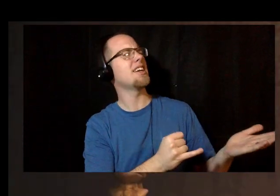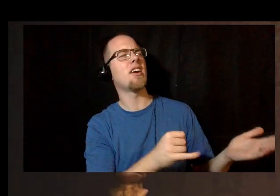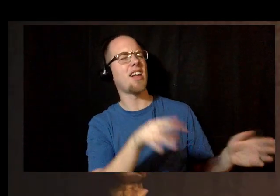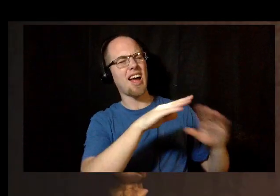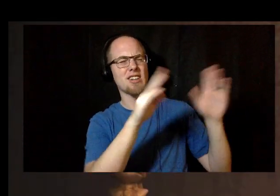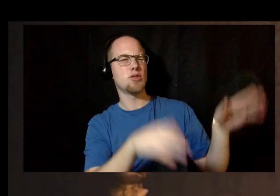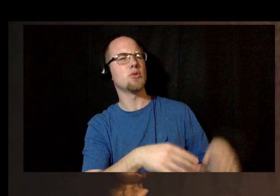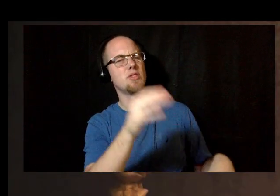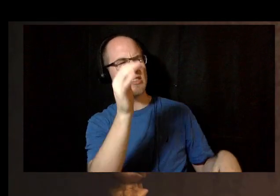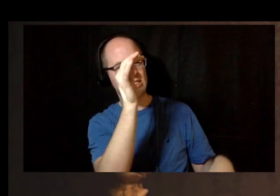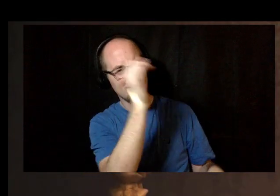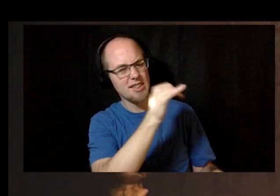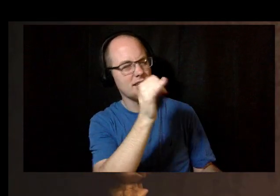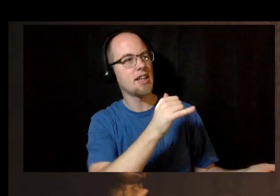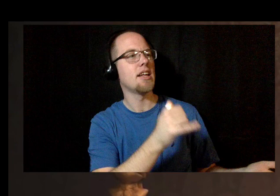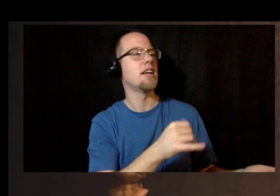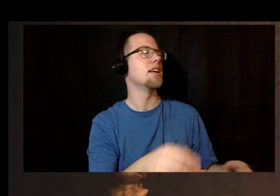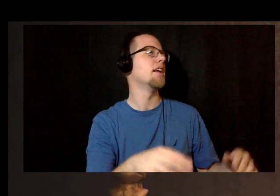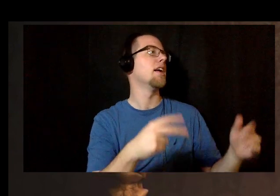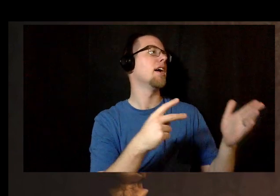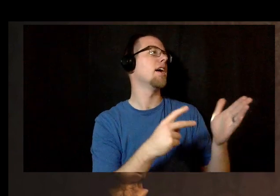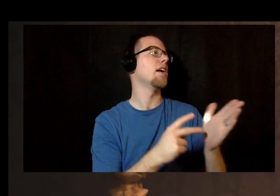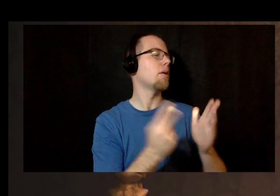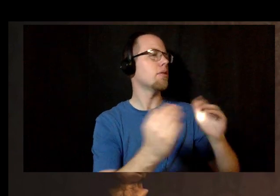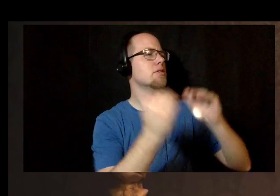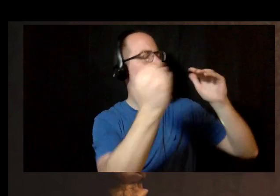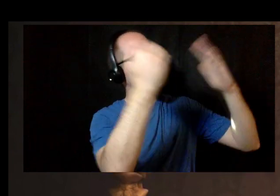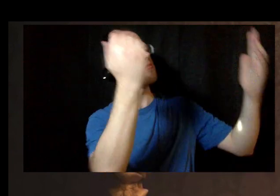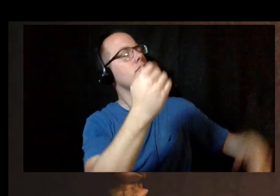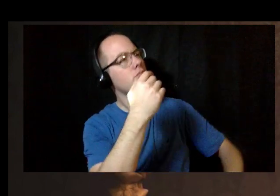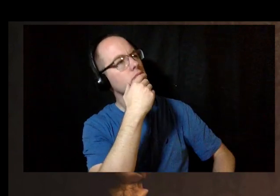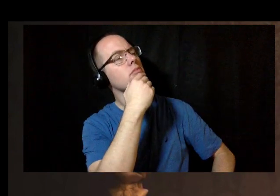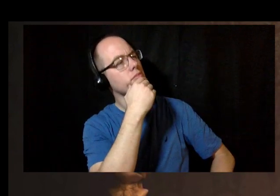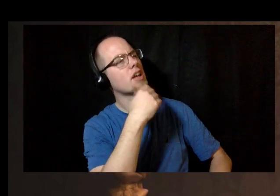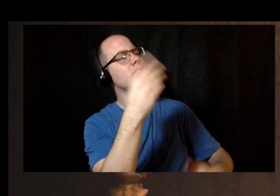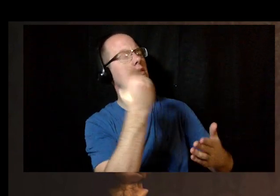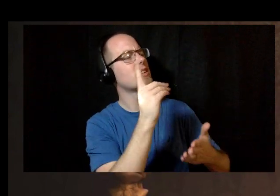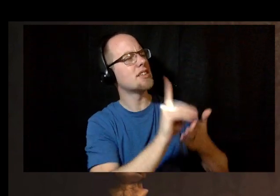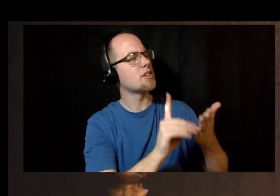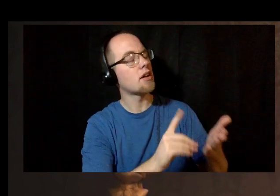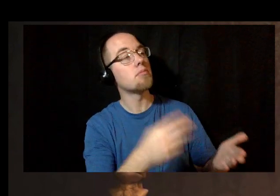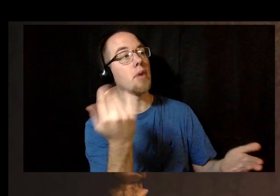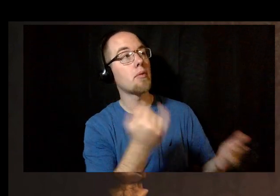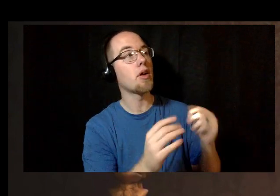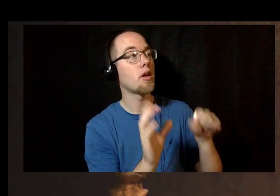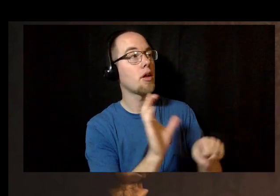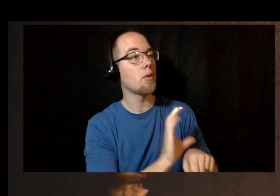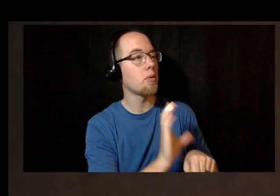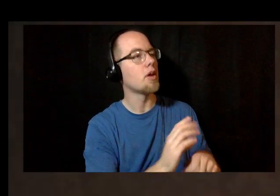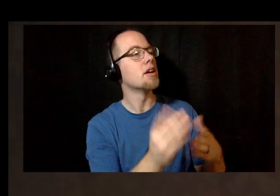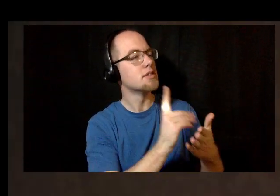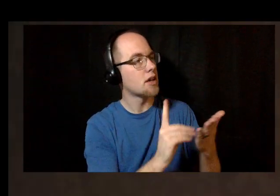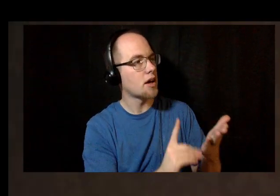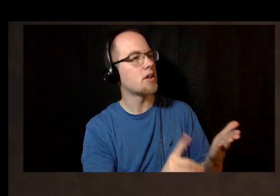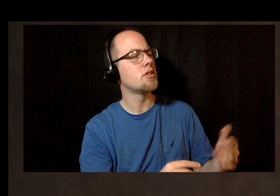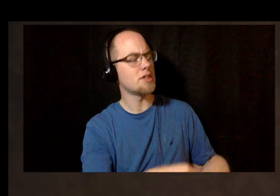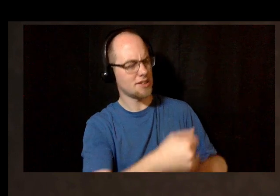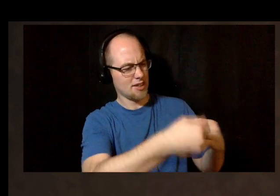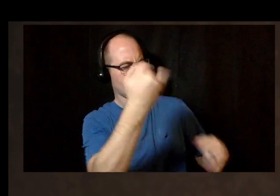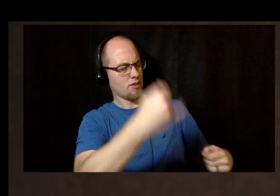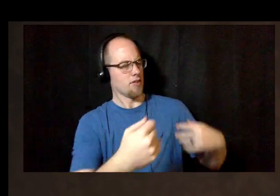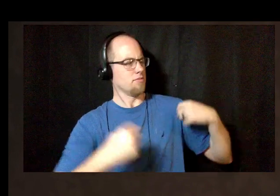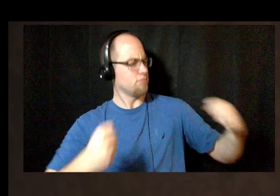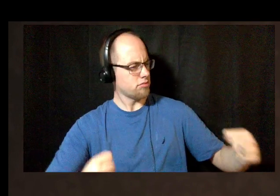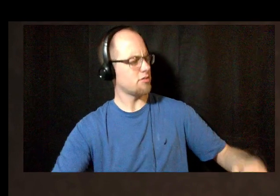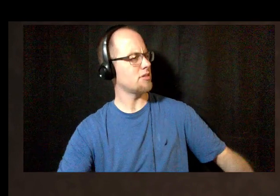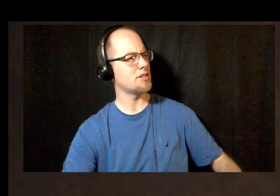cheesy for that. It's like a double-story doll's house with bay windows. But definitely a designer of some kind, maybe a graphic designer. He's too skinny for manual labour. He's too hip